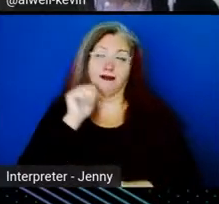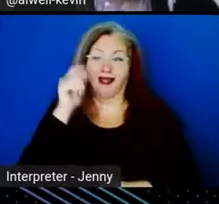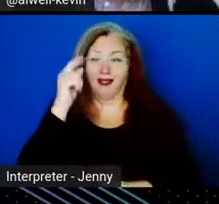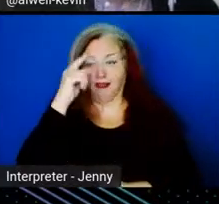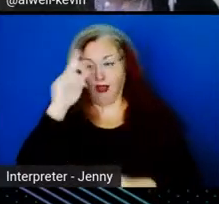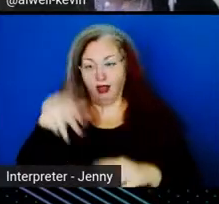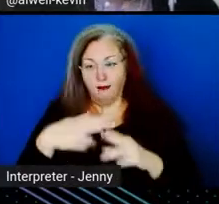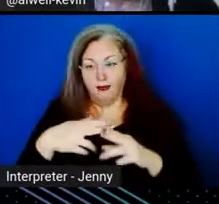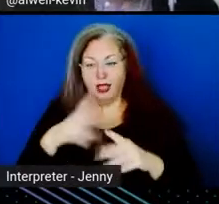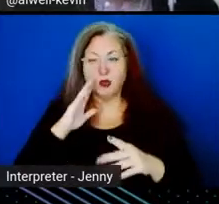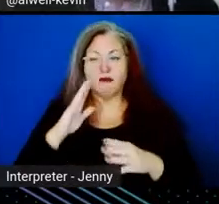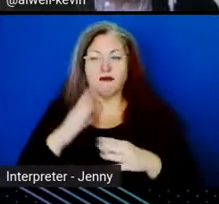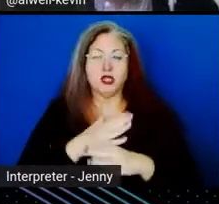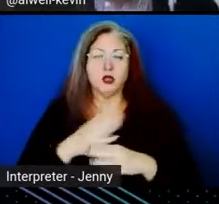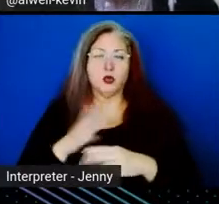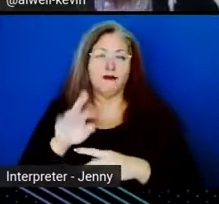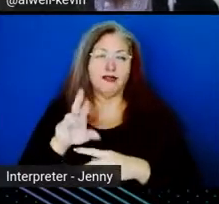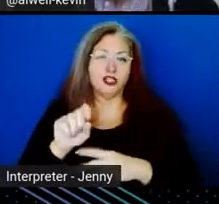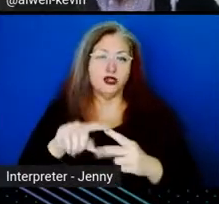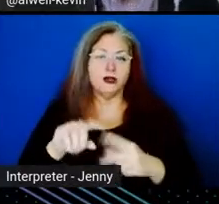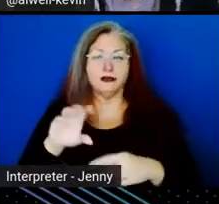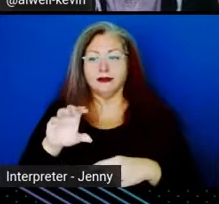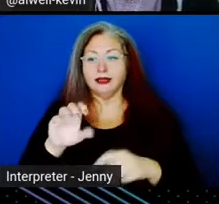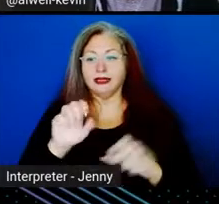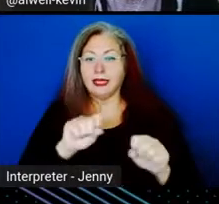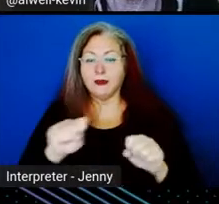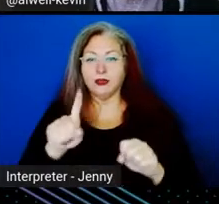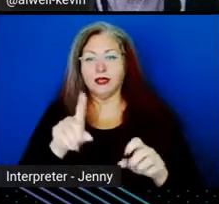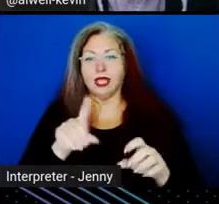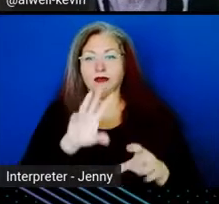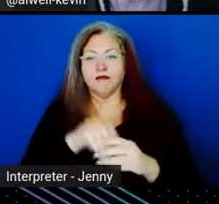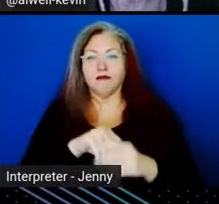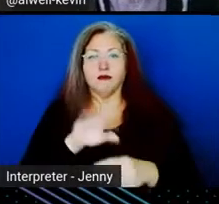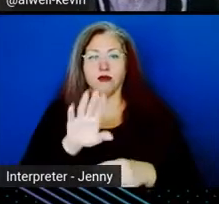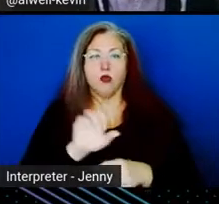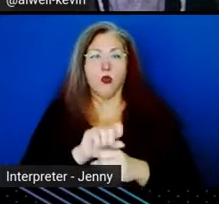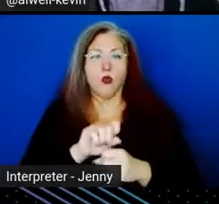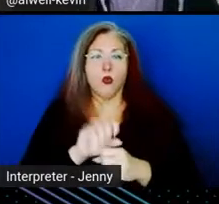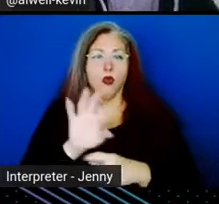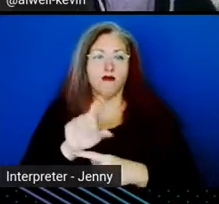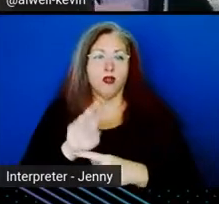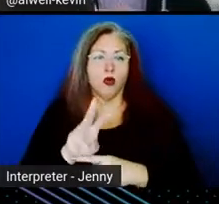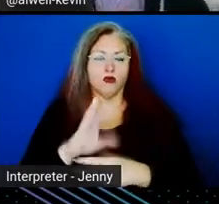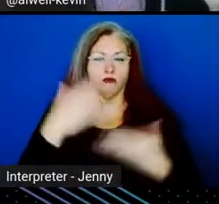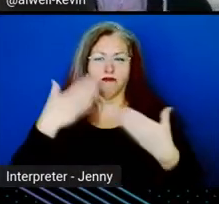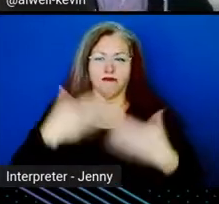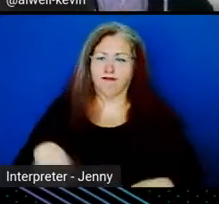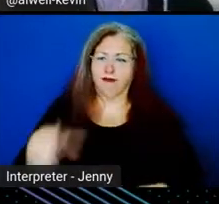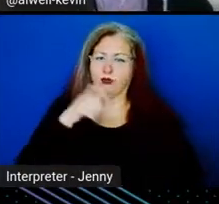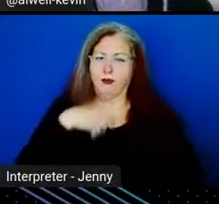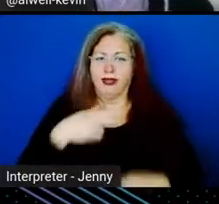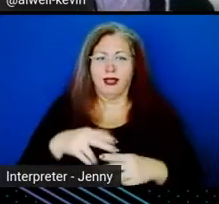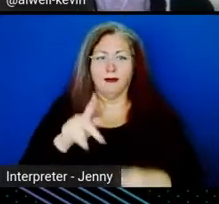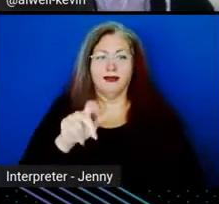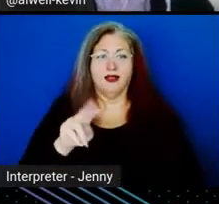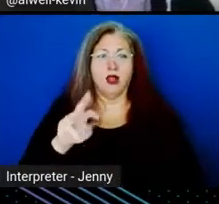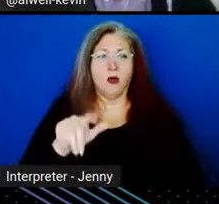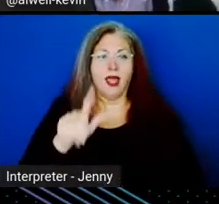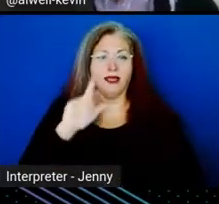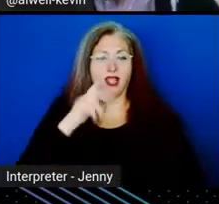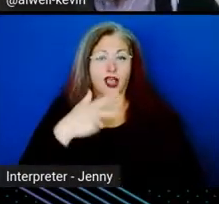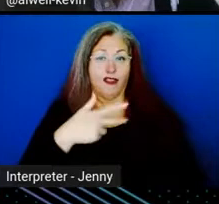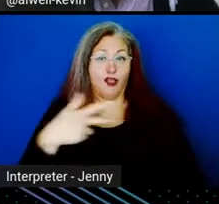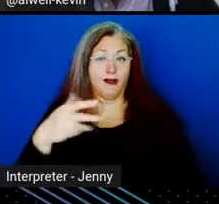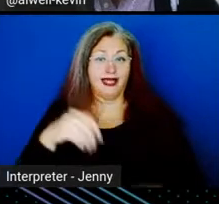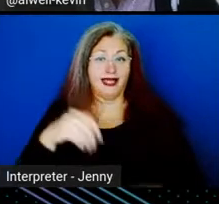we're going to share some new features and capabilities that you can bake into your own workflows. So who am I? Again, my name is Kevin Alwell. I think third place